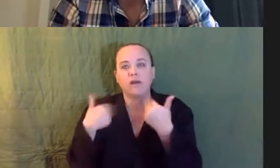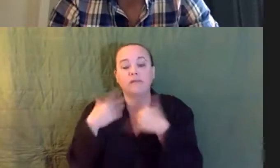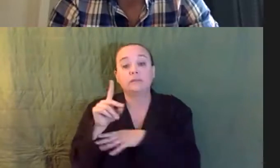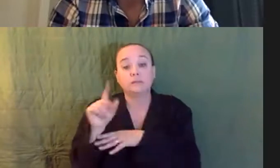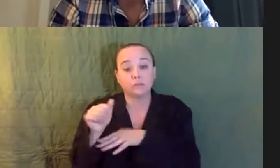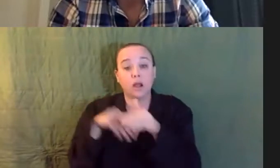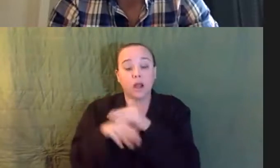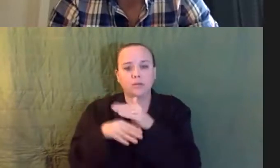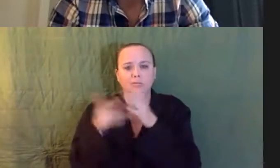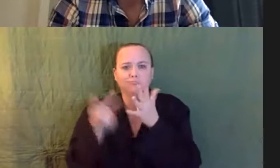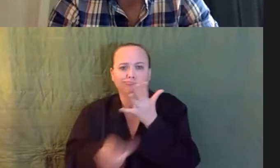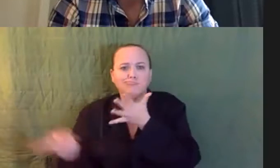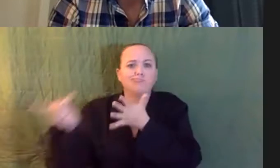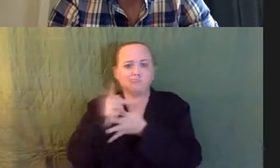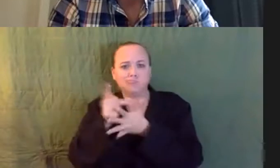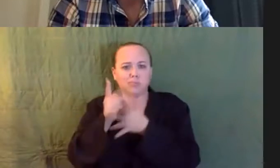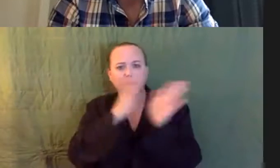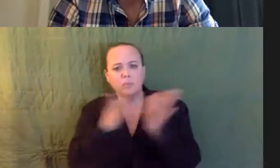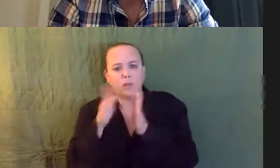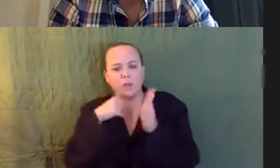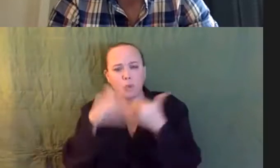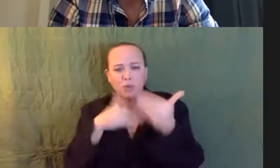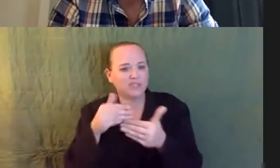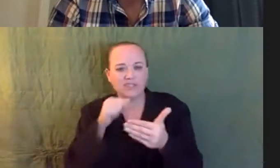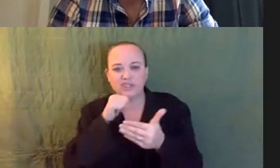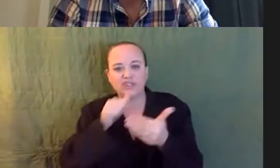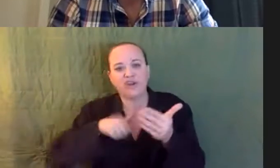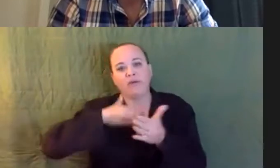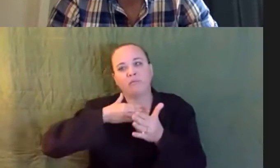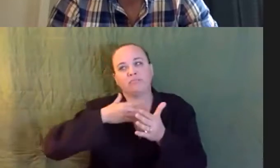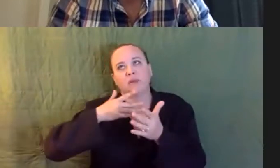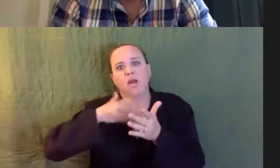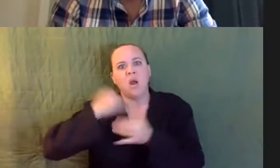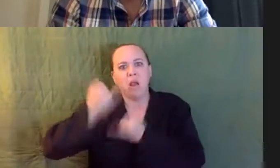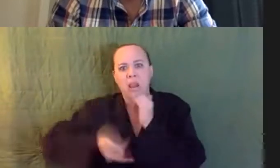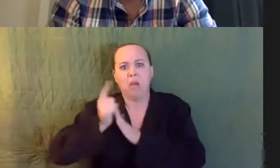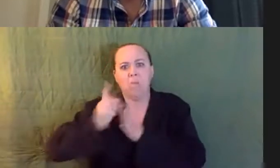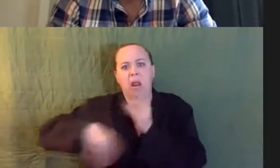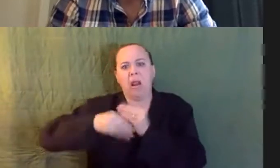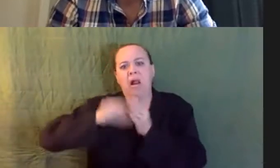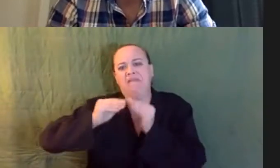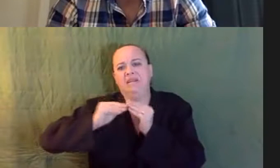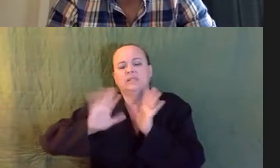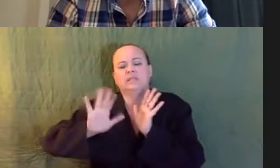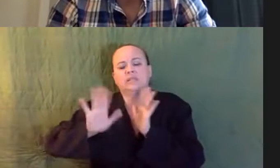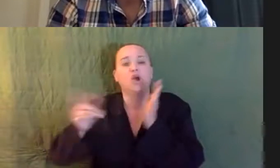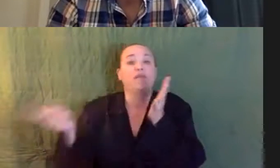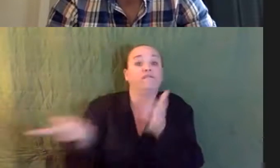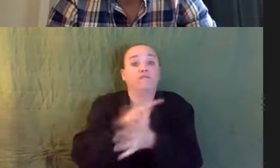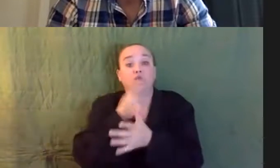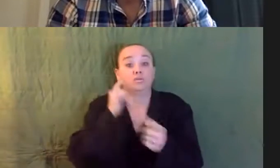access in the front of the planning process rather than trying to clean up on the back end. I think that's where we can make the most